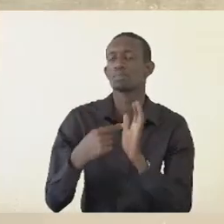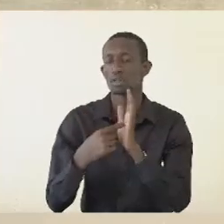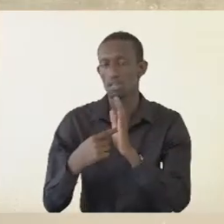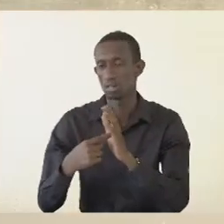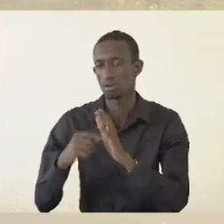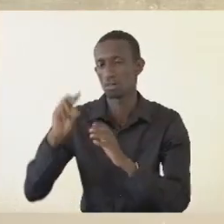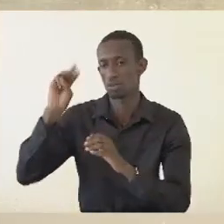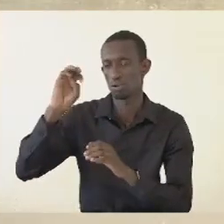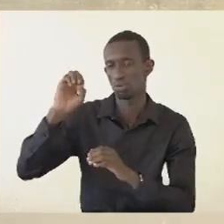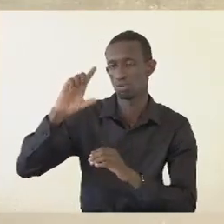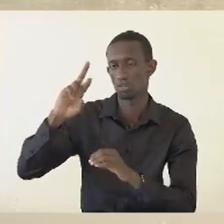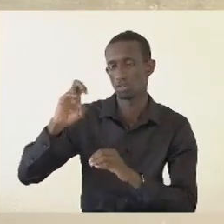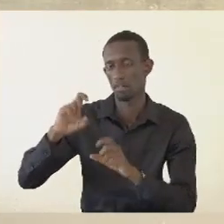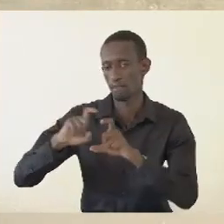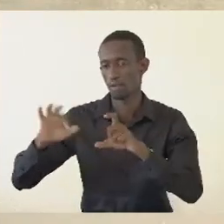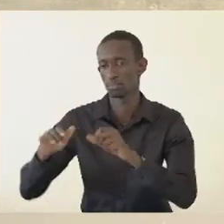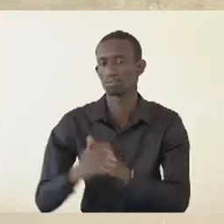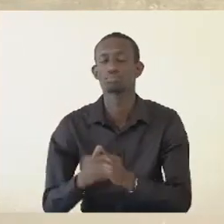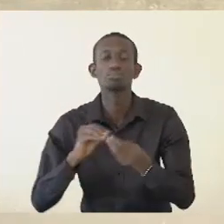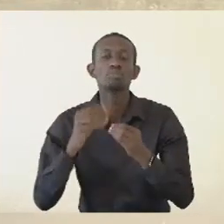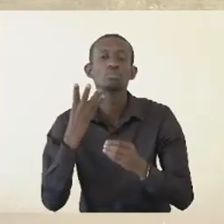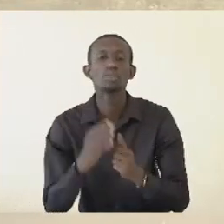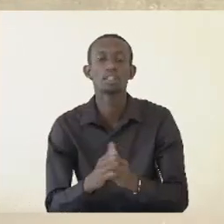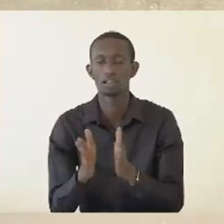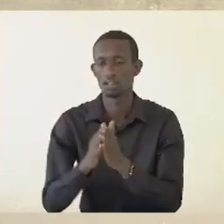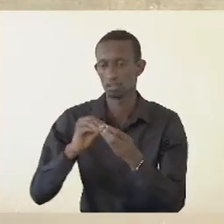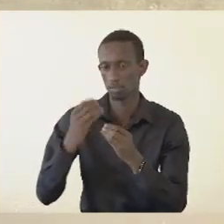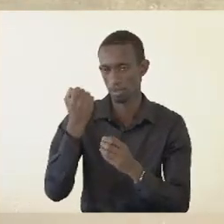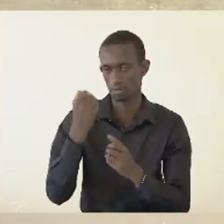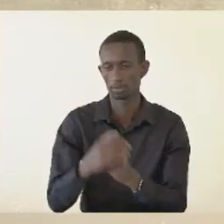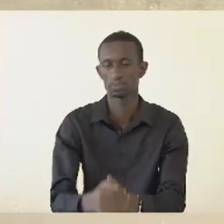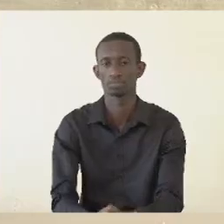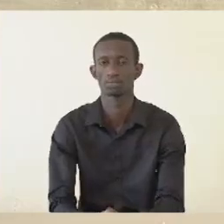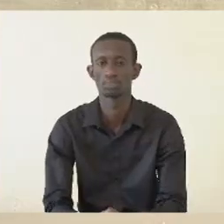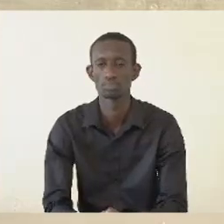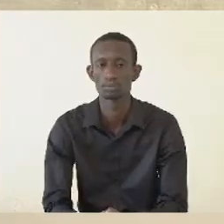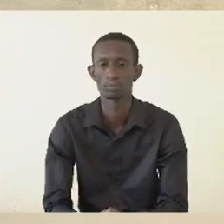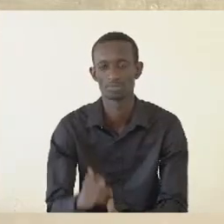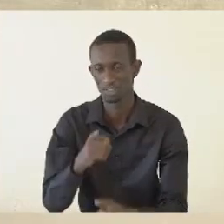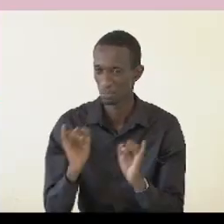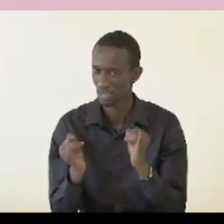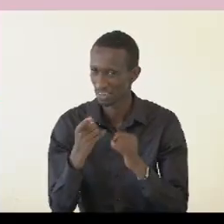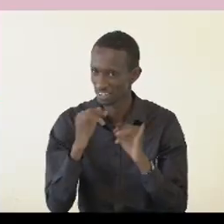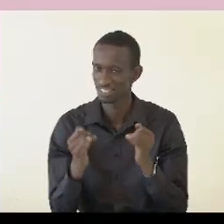aluminium chloride. Number 4 and number 5, you will try them.